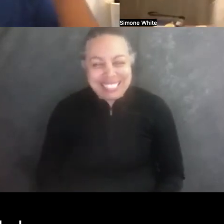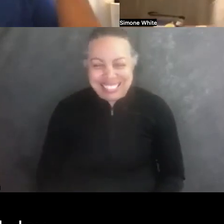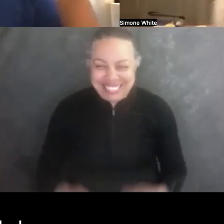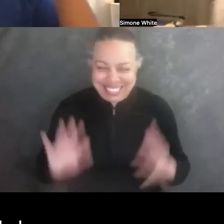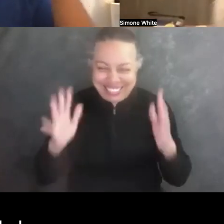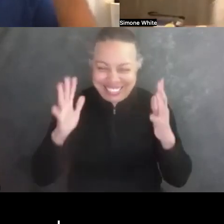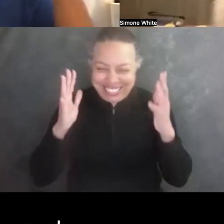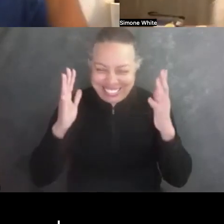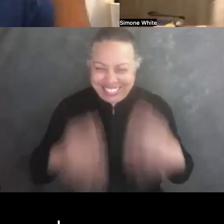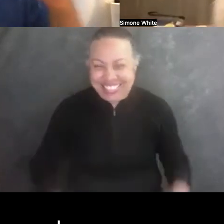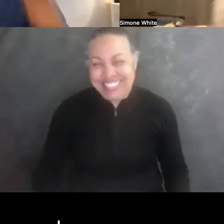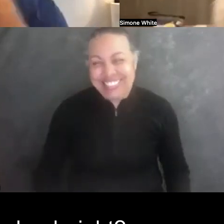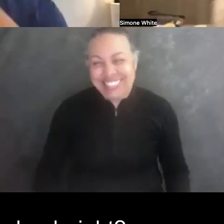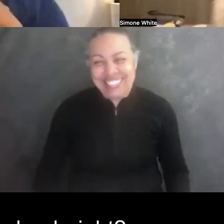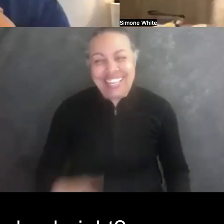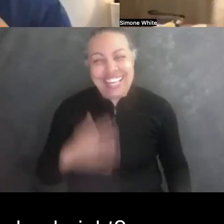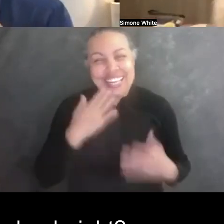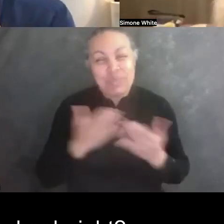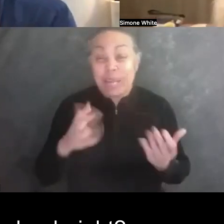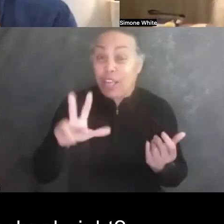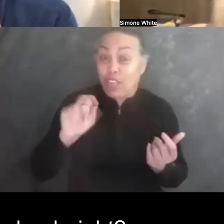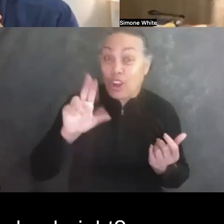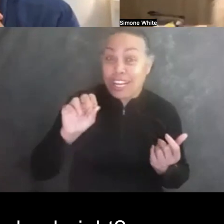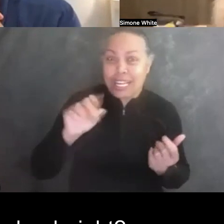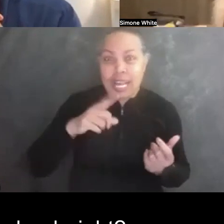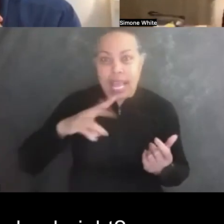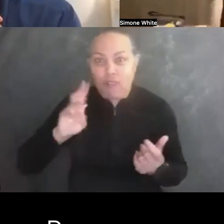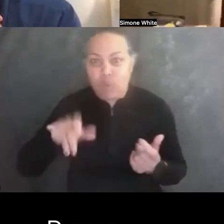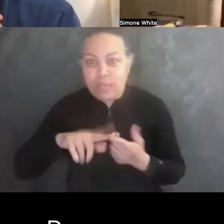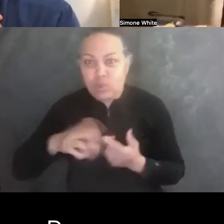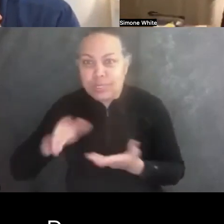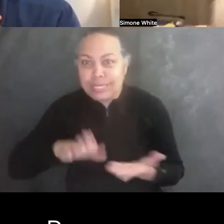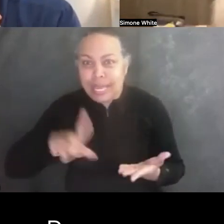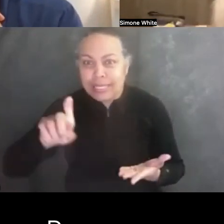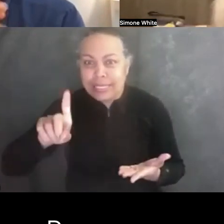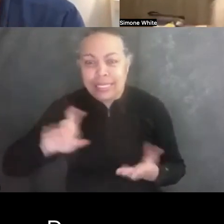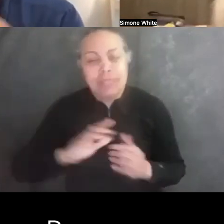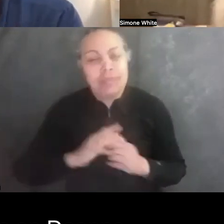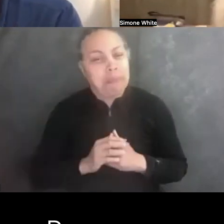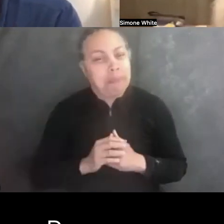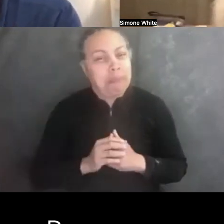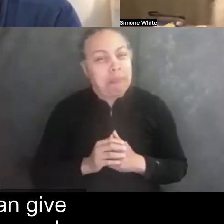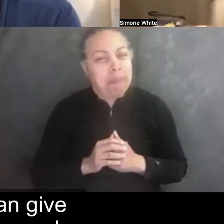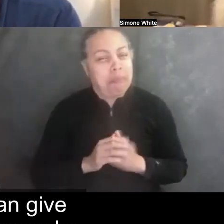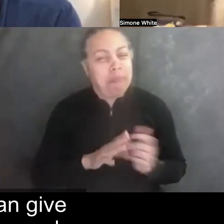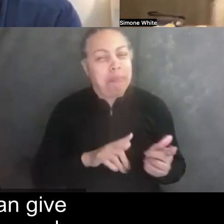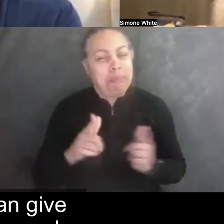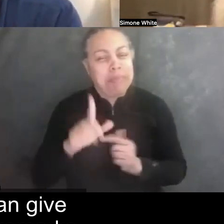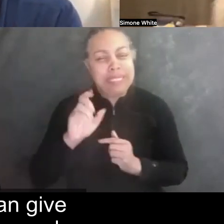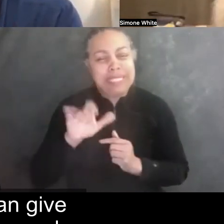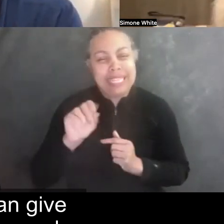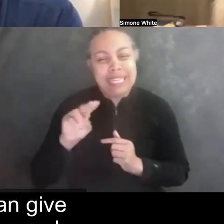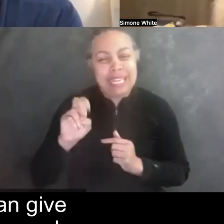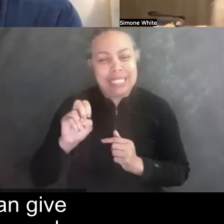birthday. Thank you so much. 30, you halfway to dead, right? I'm going to pass this on to Dayan so that she can give